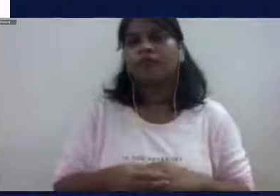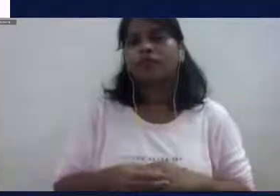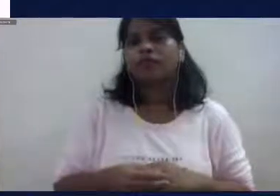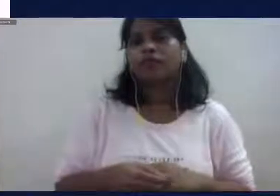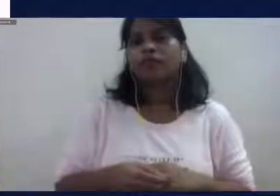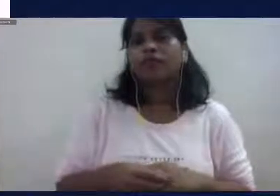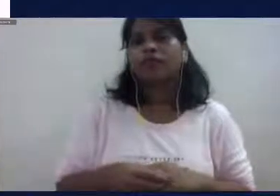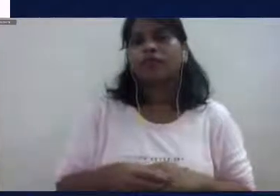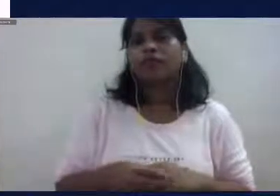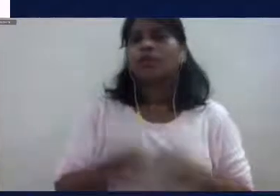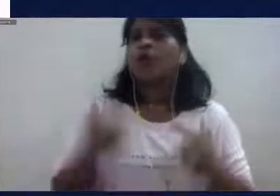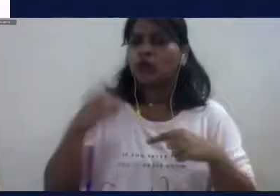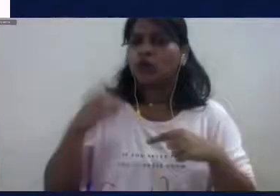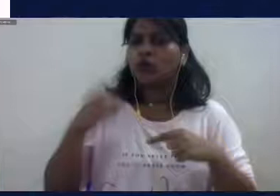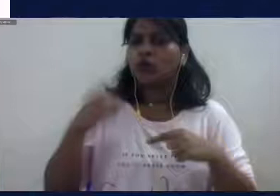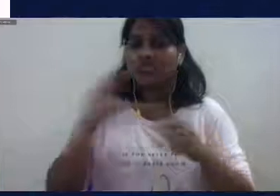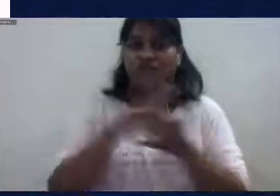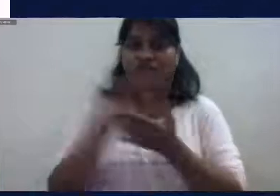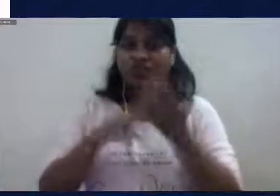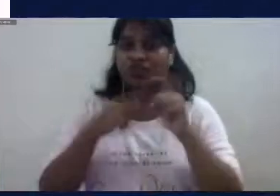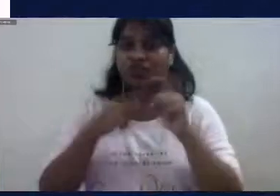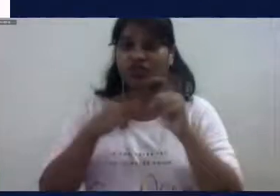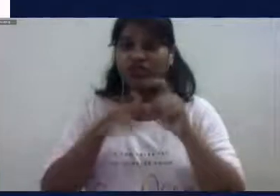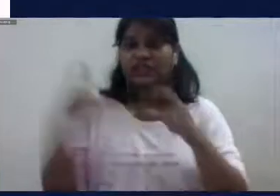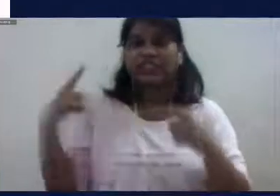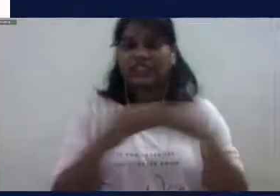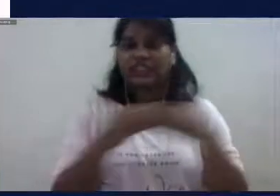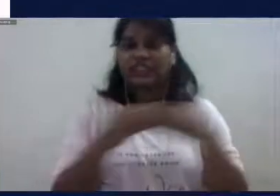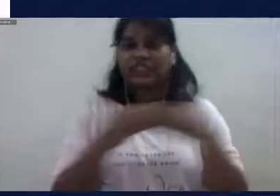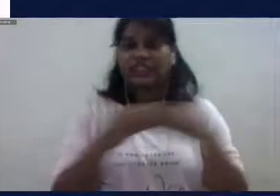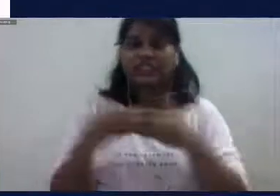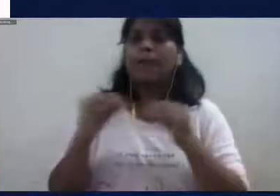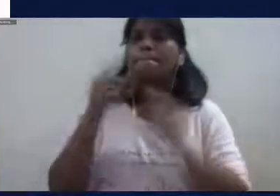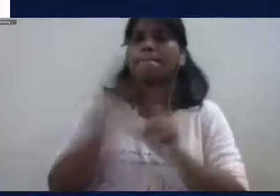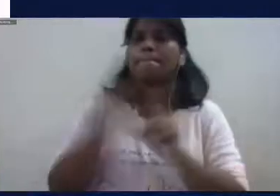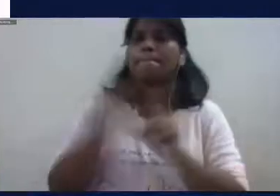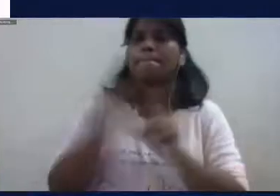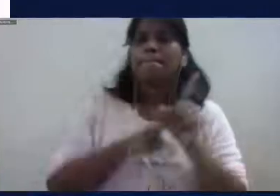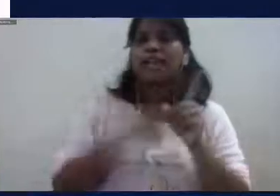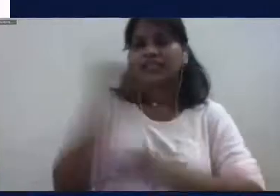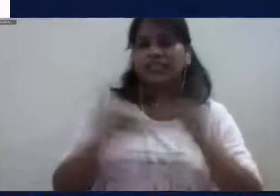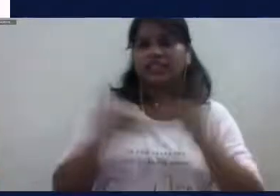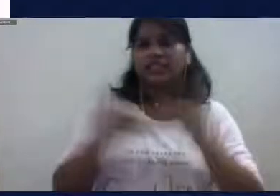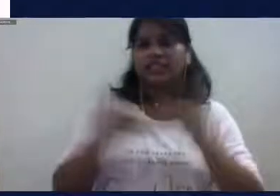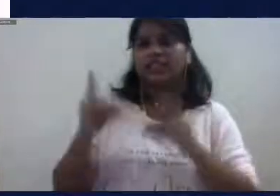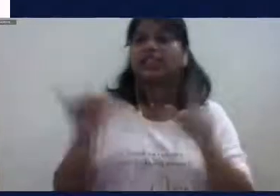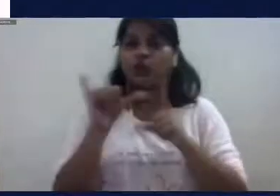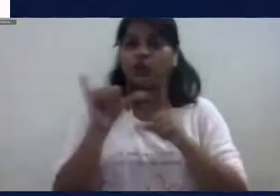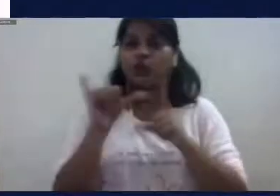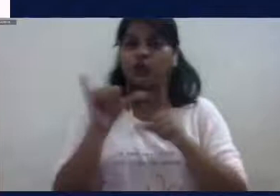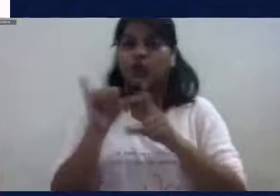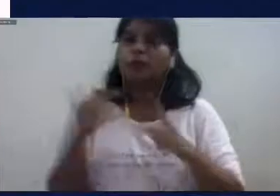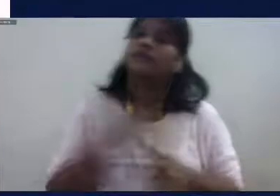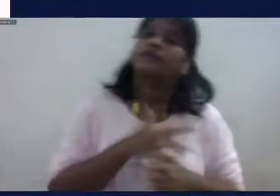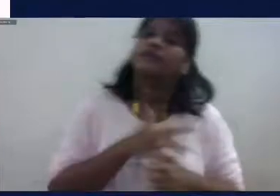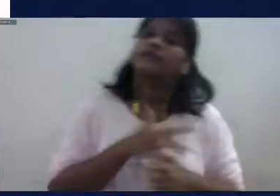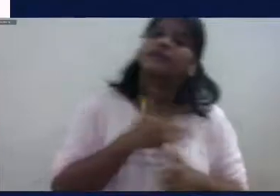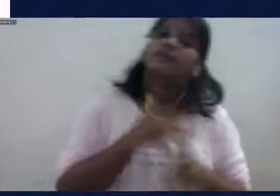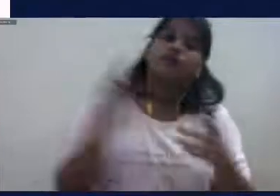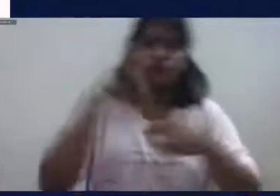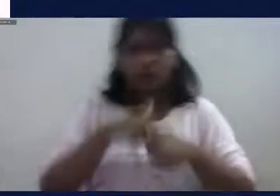I also run a channel called Leader by Design on YouTube. Please feel free to subscribe